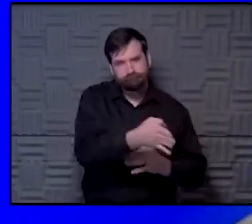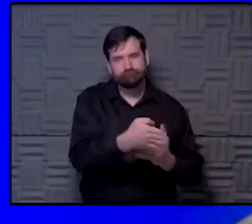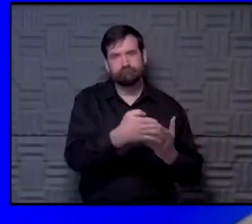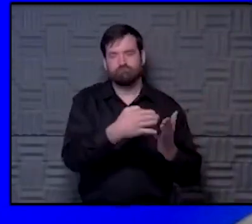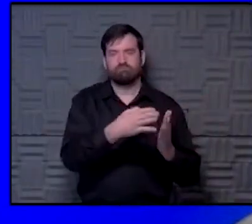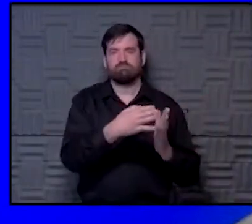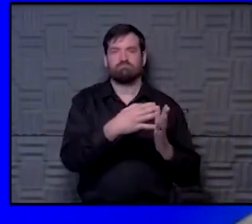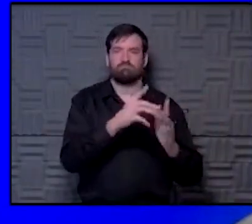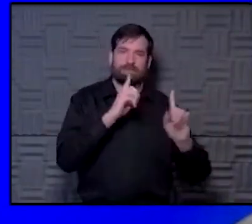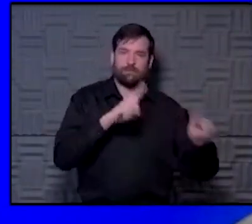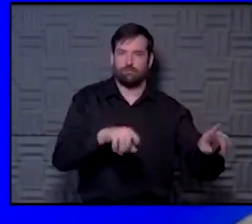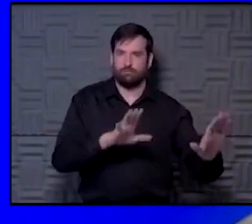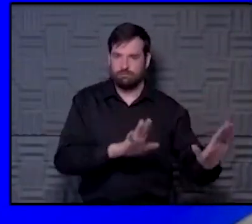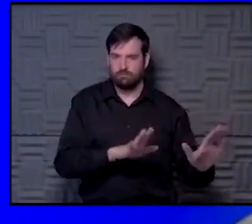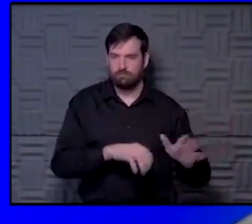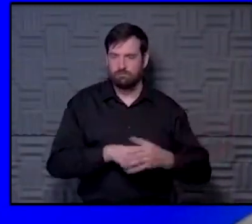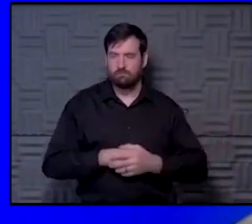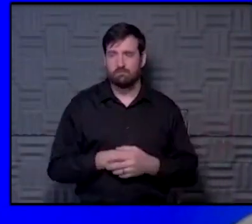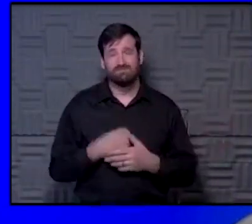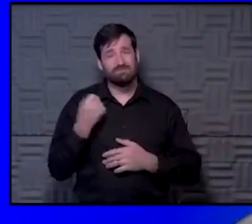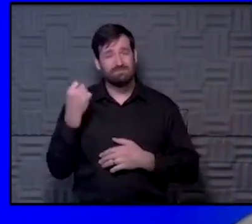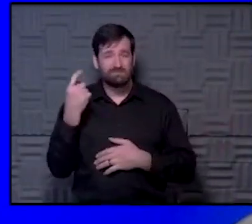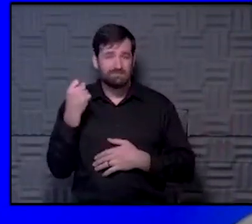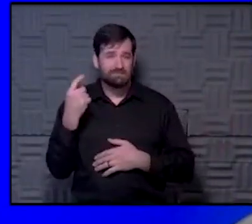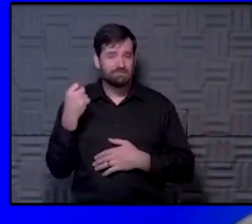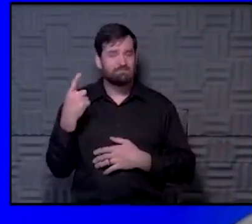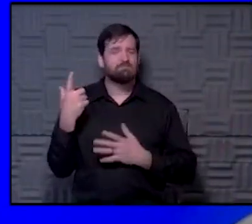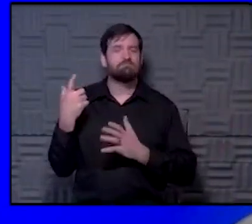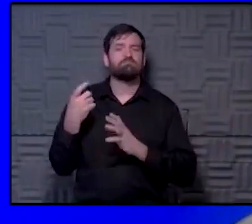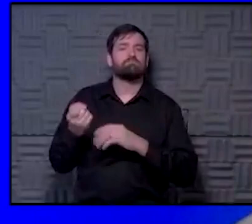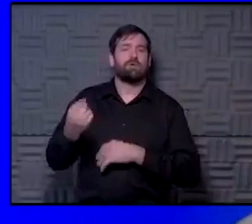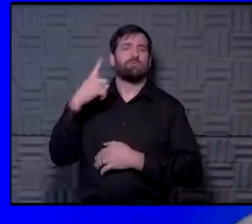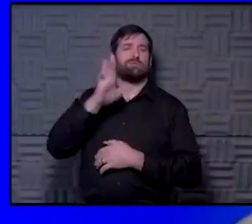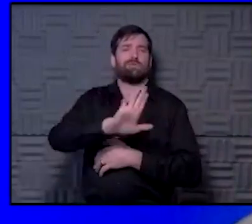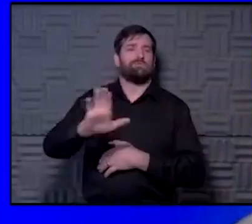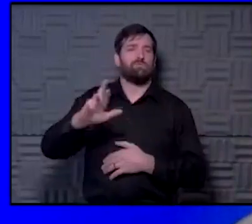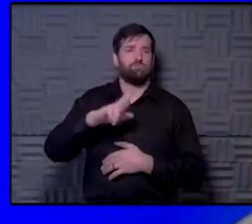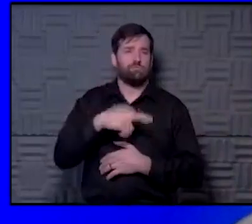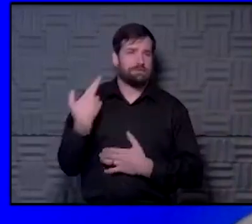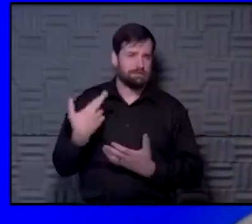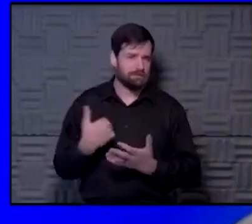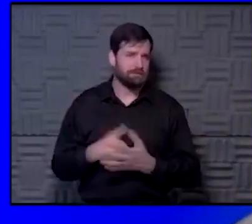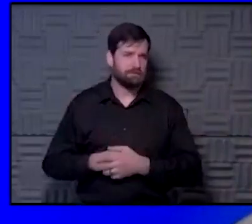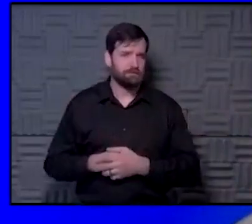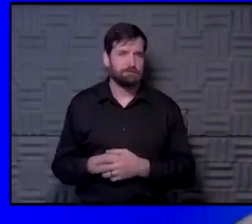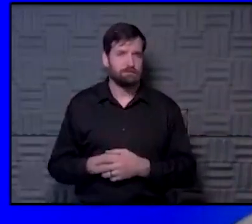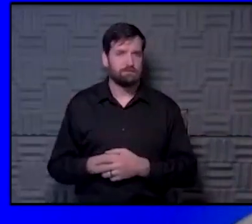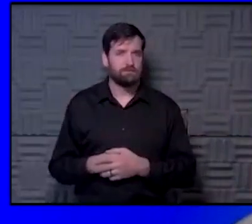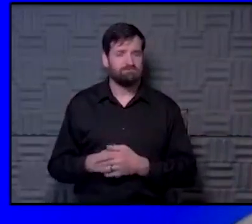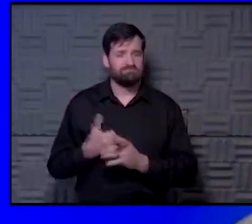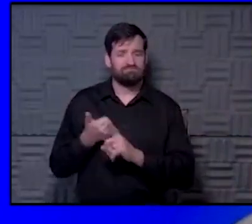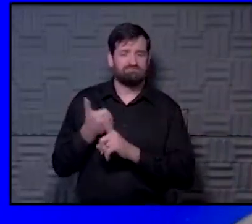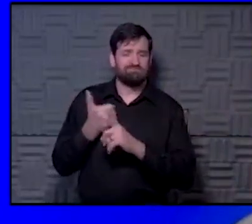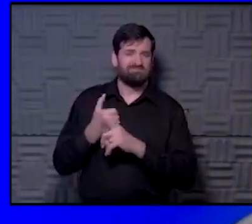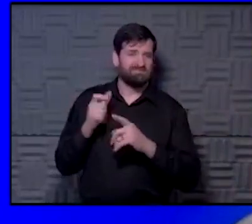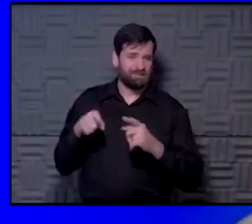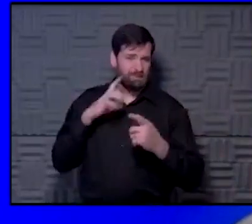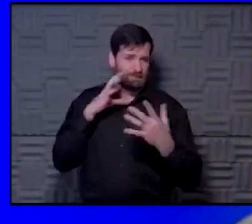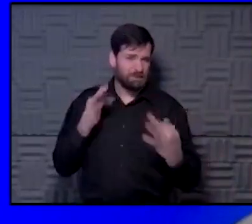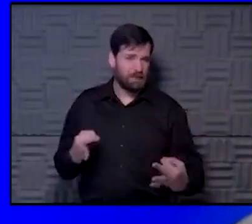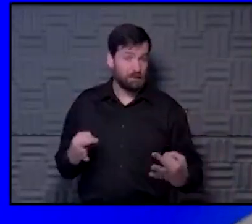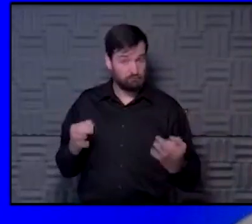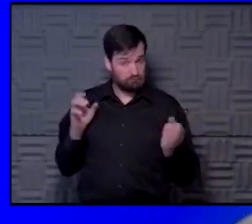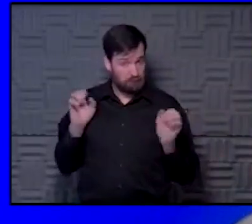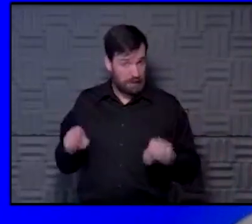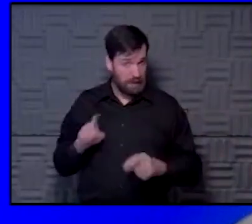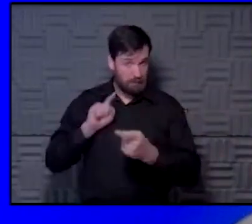words on the paper, the guidance. Also understand what risks you're taking and be the judge for yourself on do you think you can meet